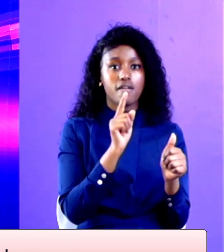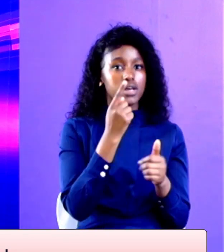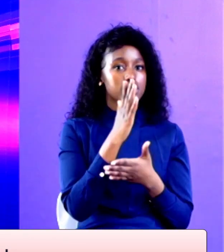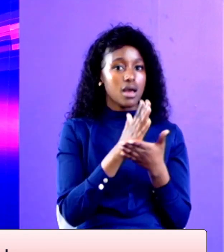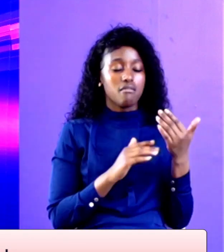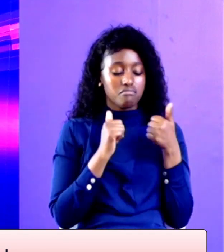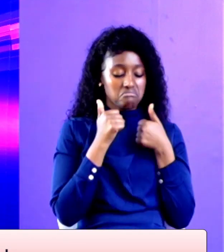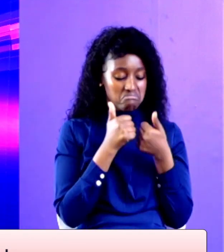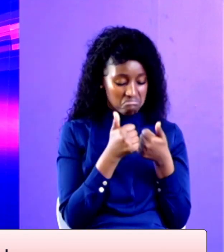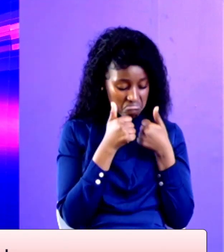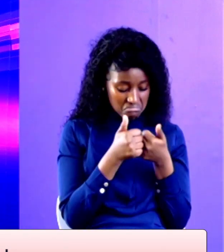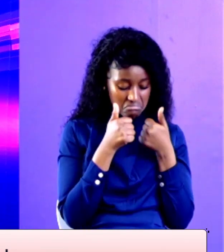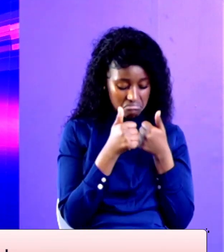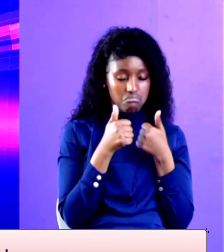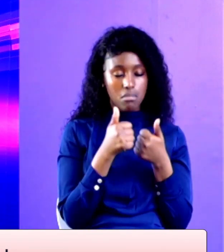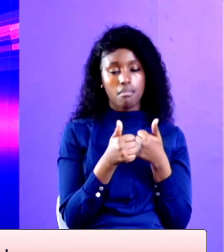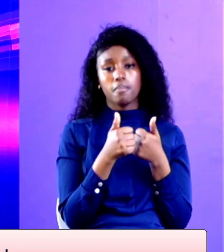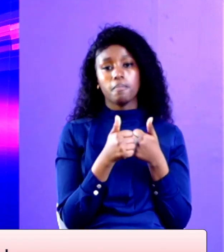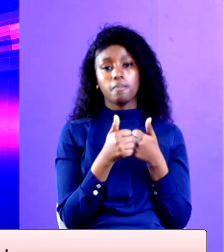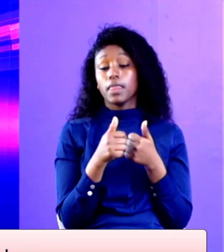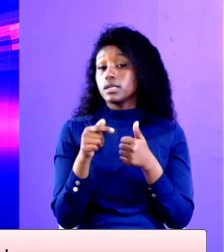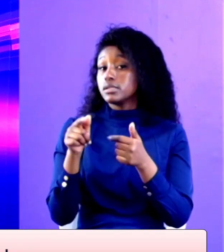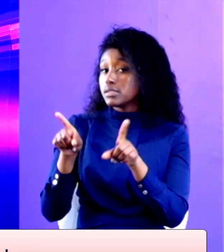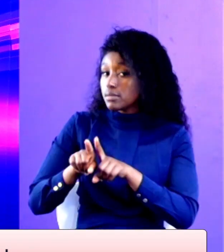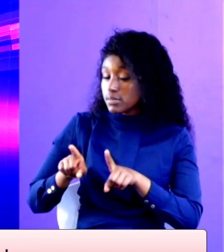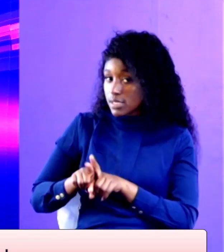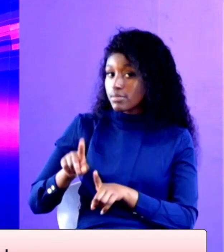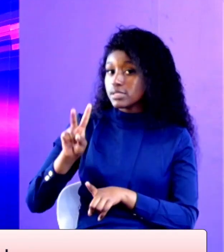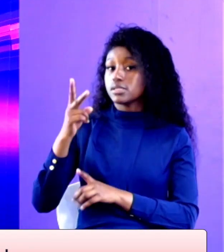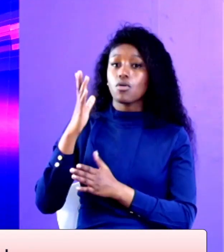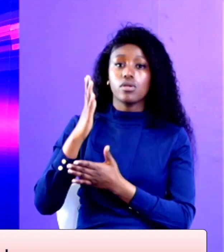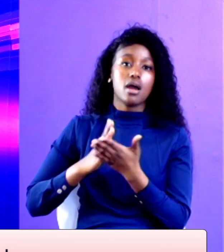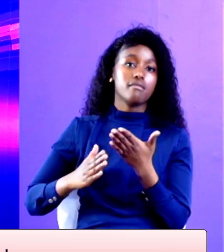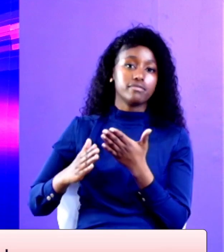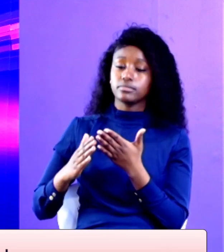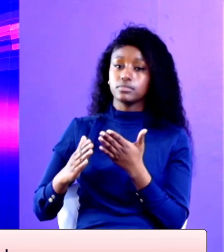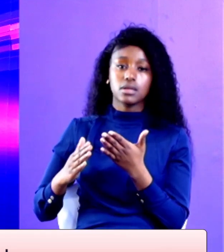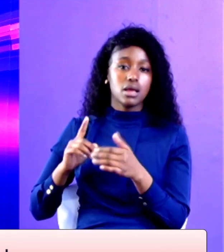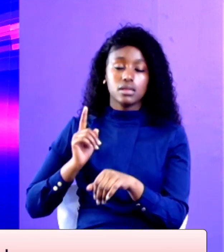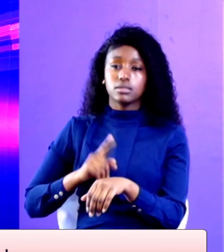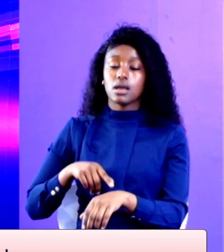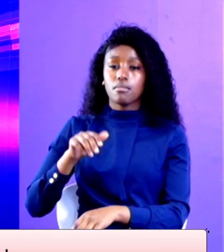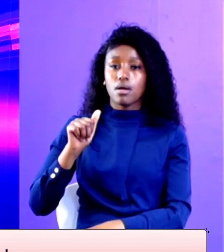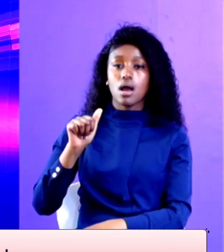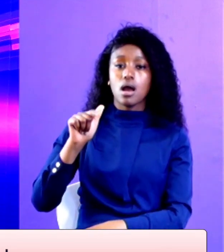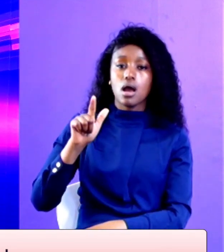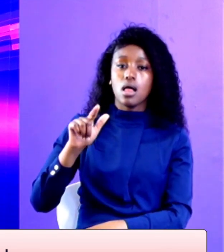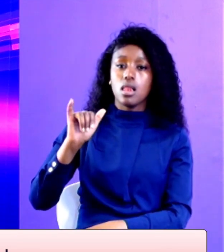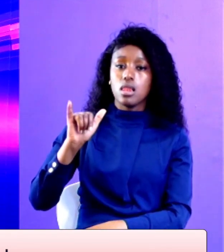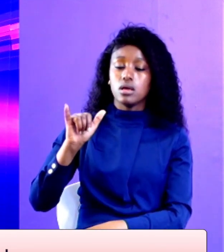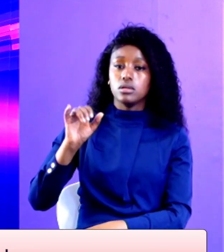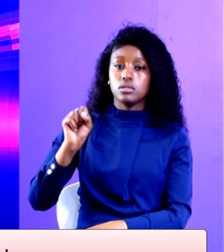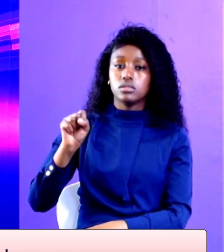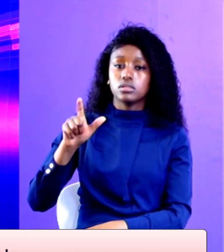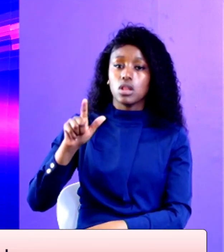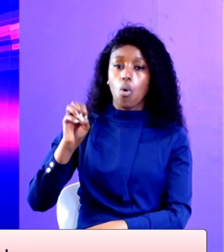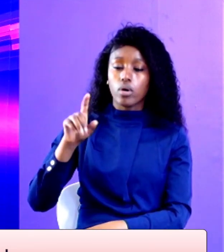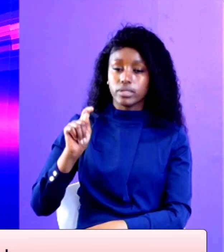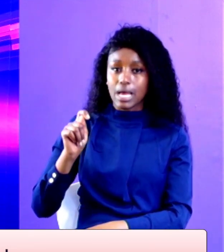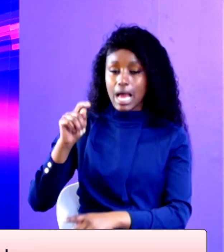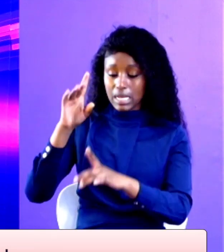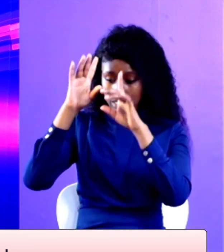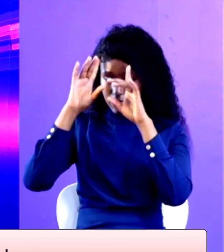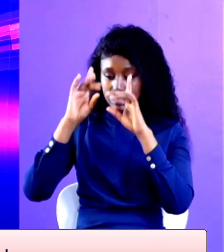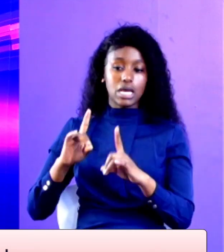half. And then in the second half, when Arne Slot just decided to do what